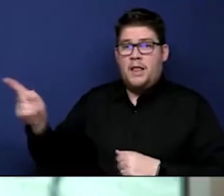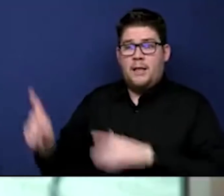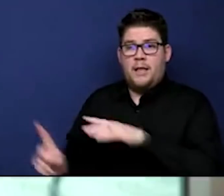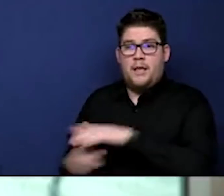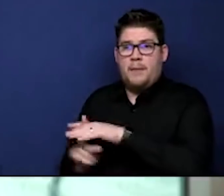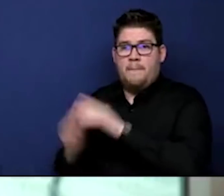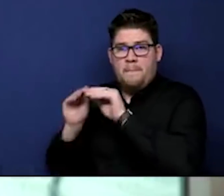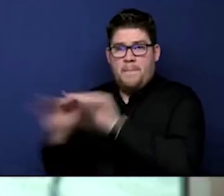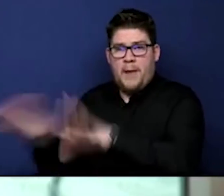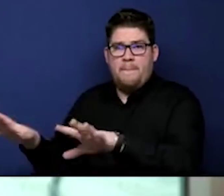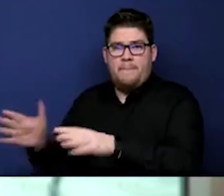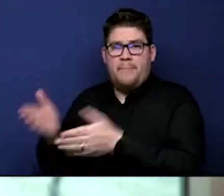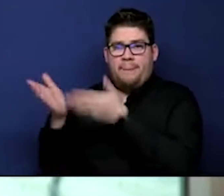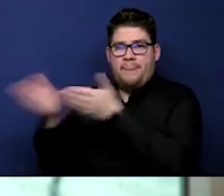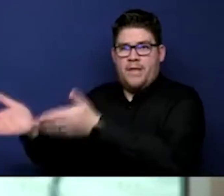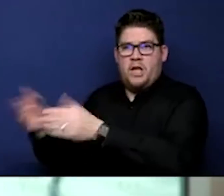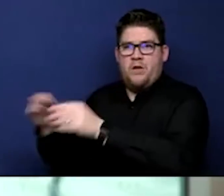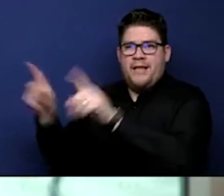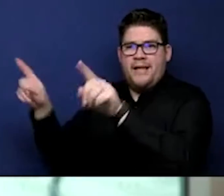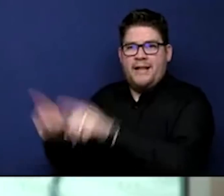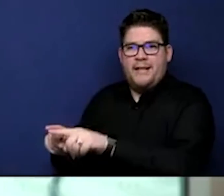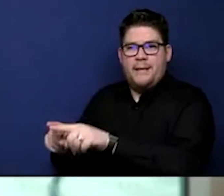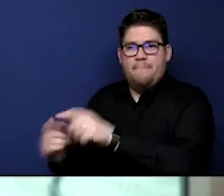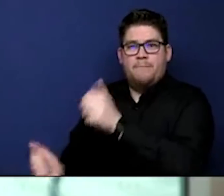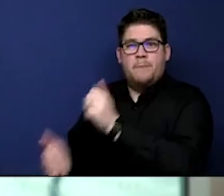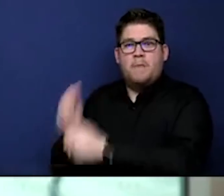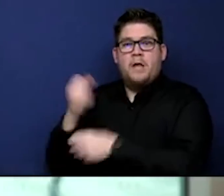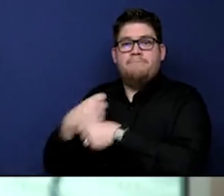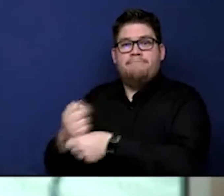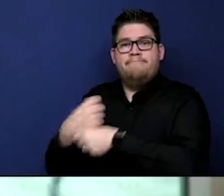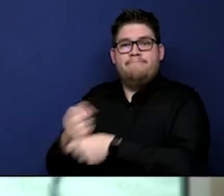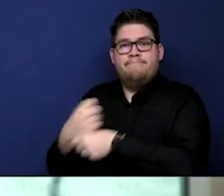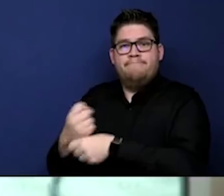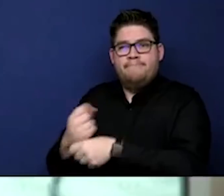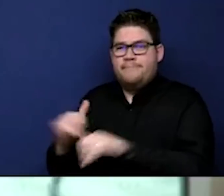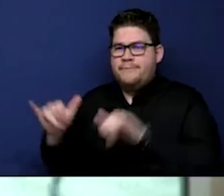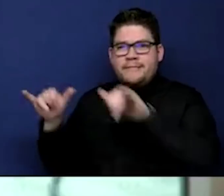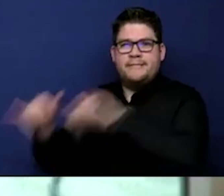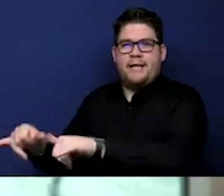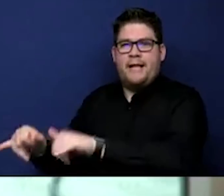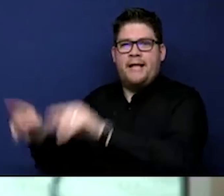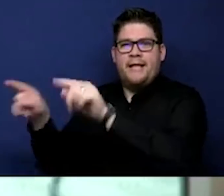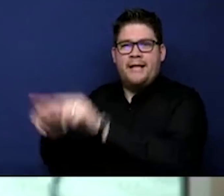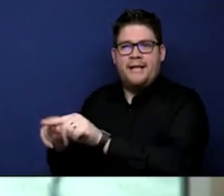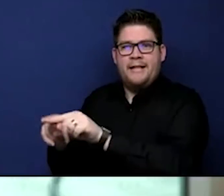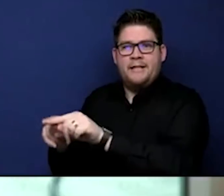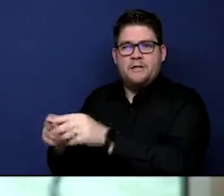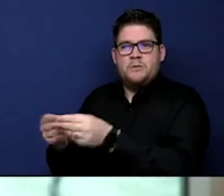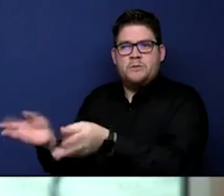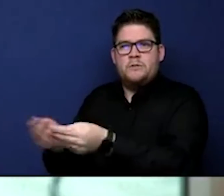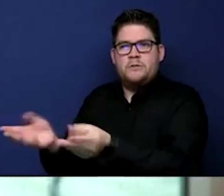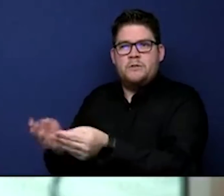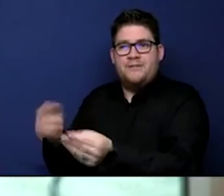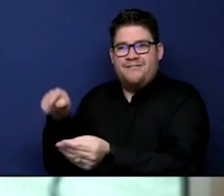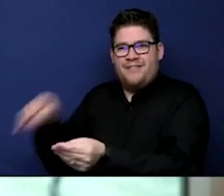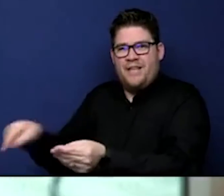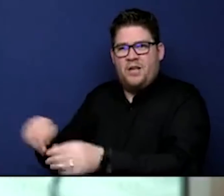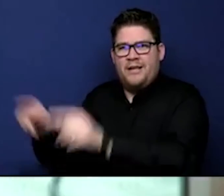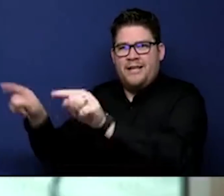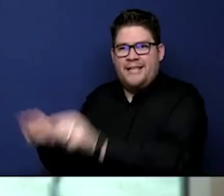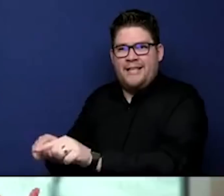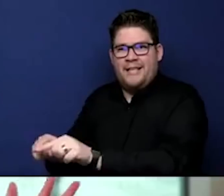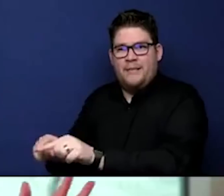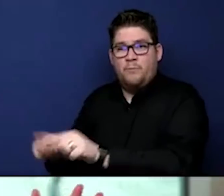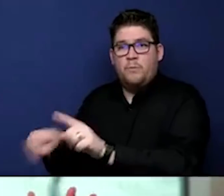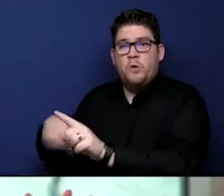of the vaccine that's being manufactured right now domestically. So we don't know when the next supply of that will come in. So what we're trying to